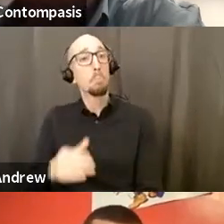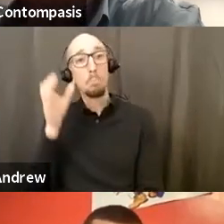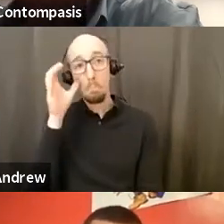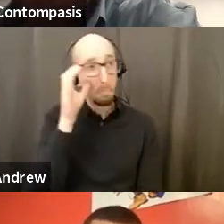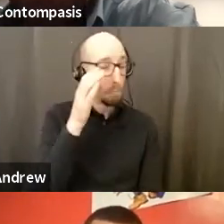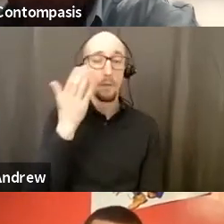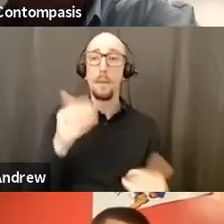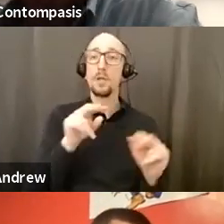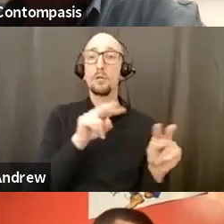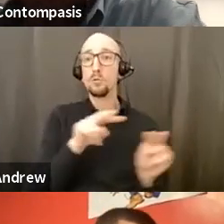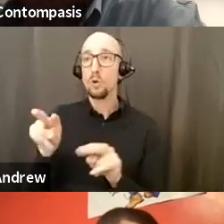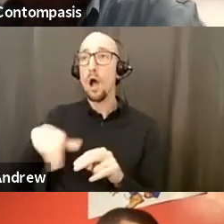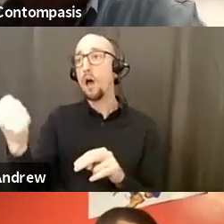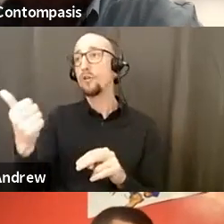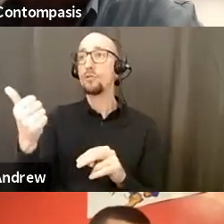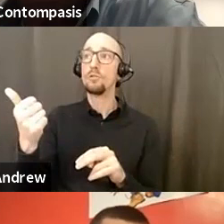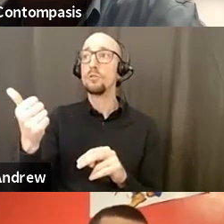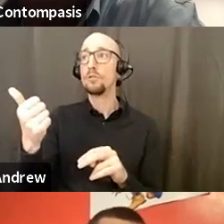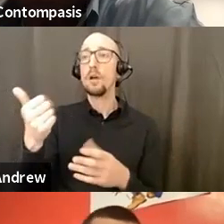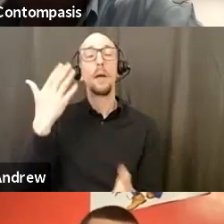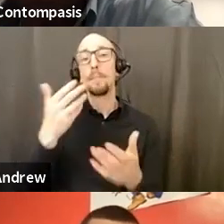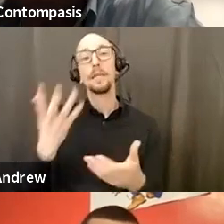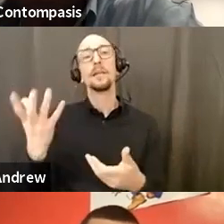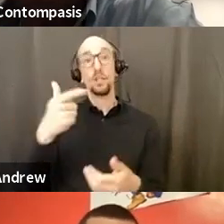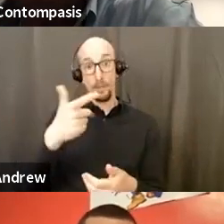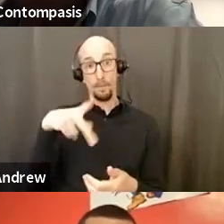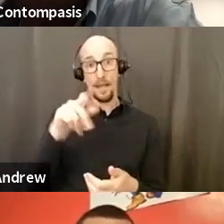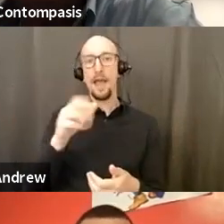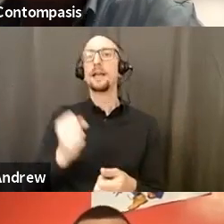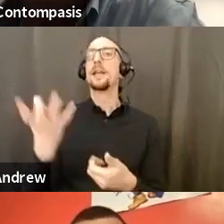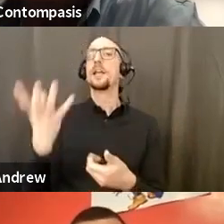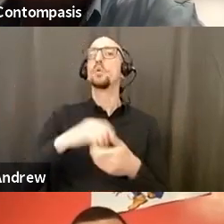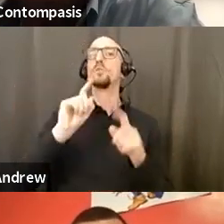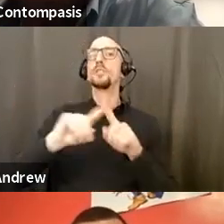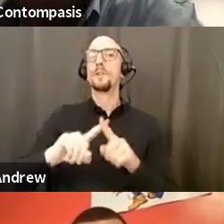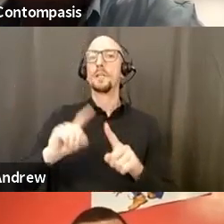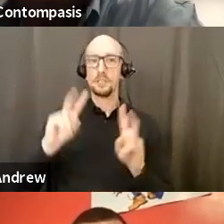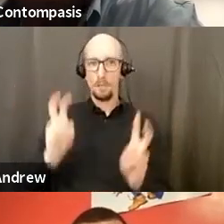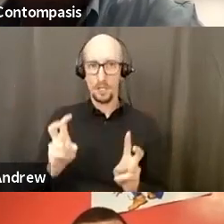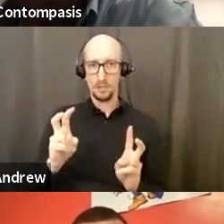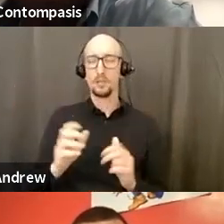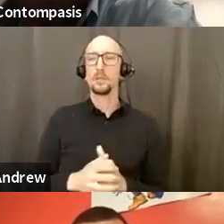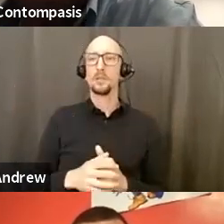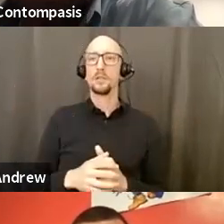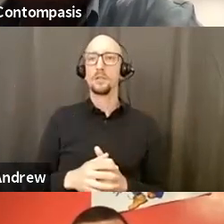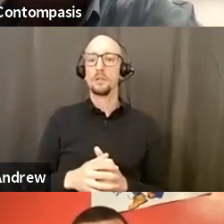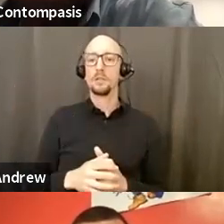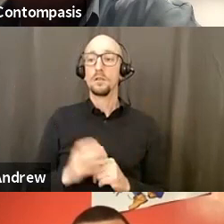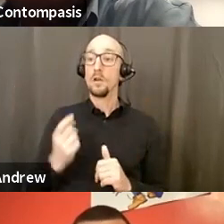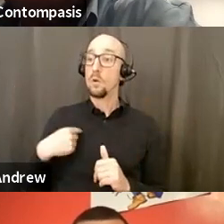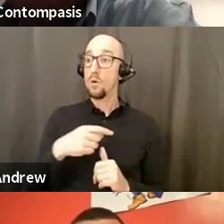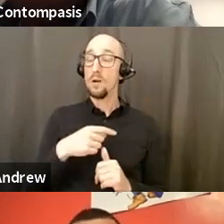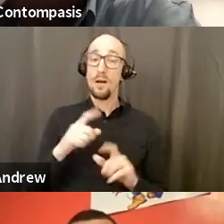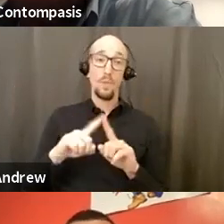looking at expanding the GPA because of the fact that we're thinking about using